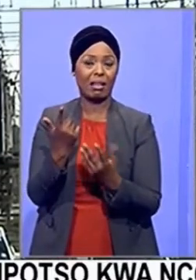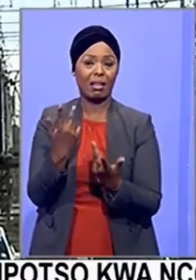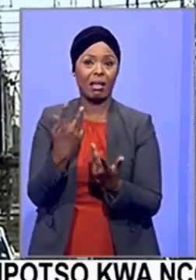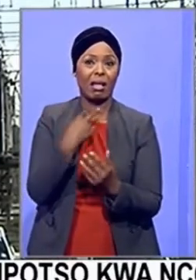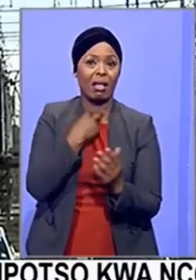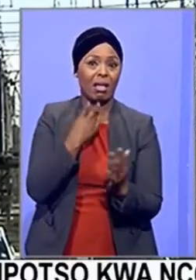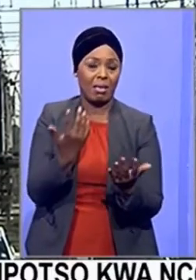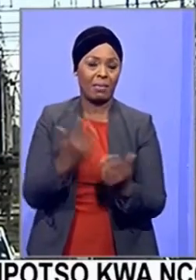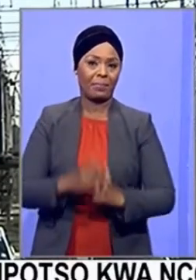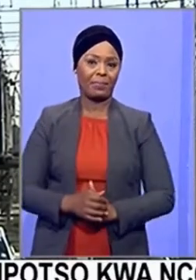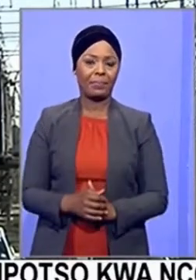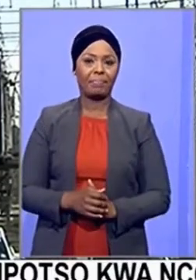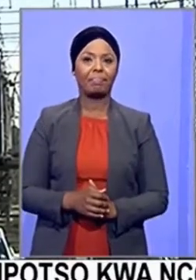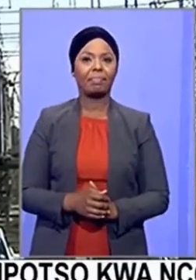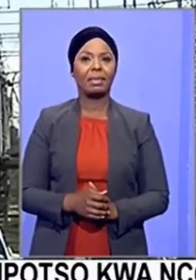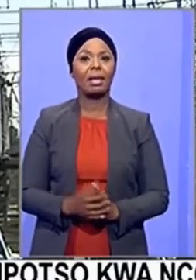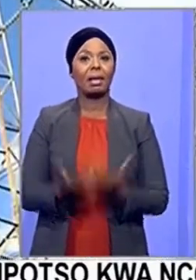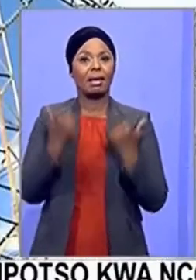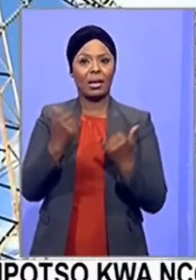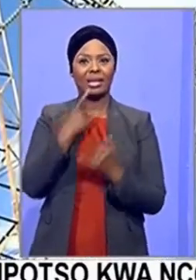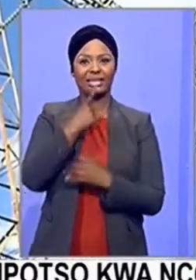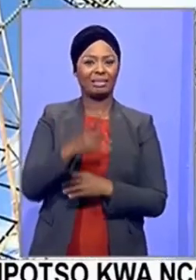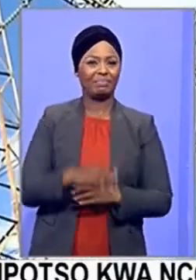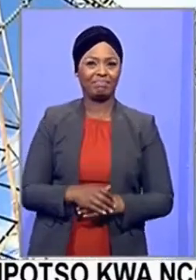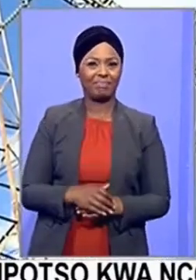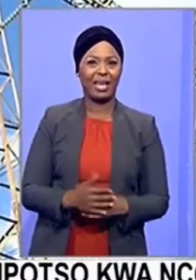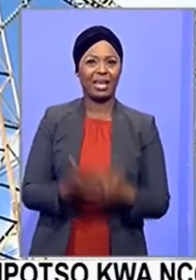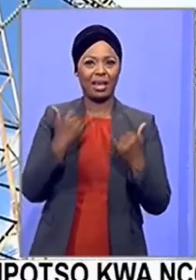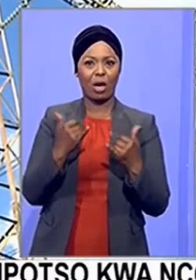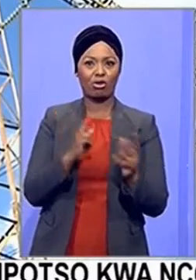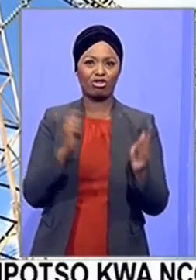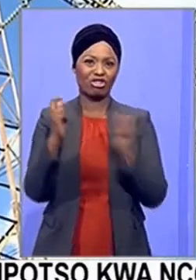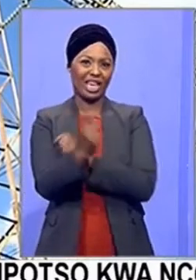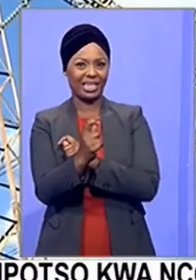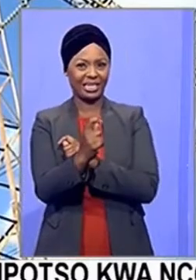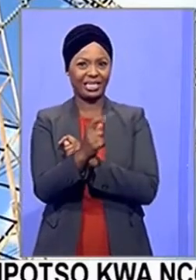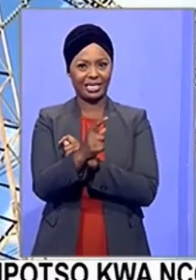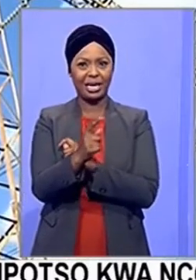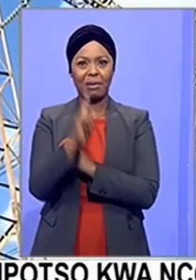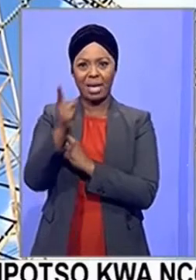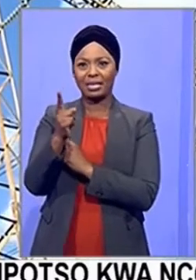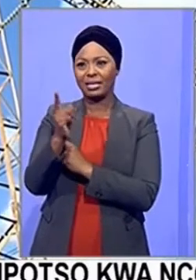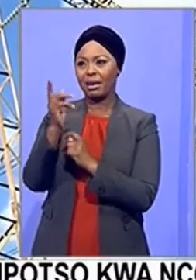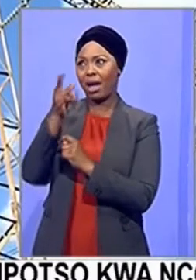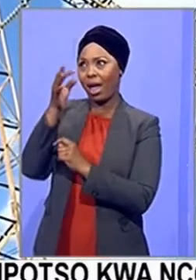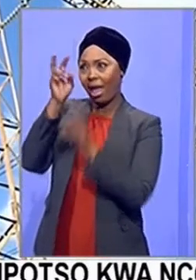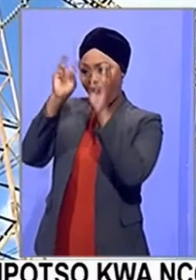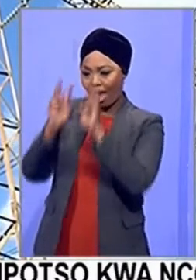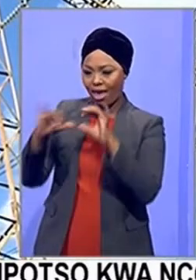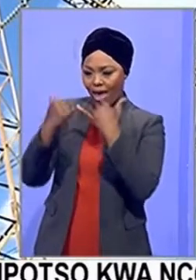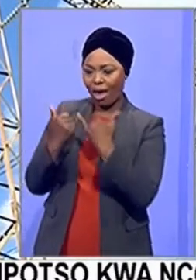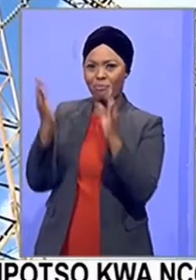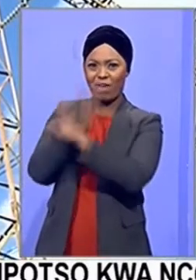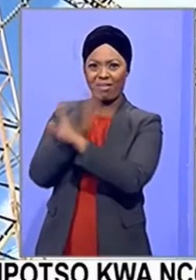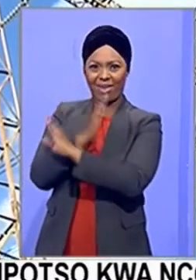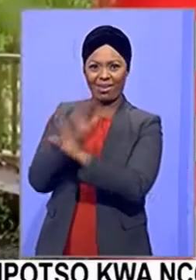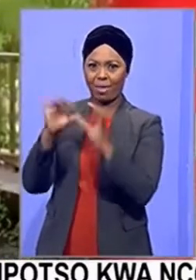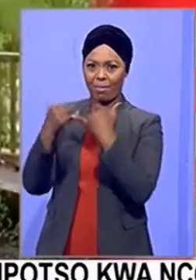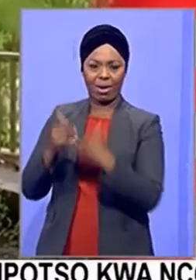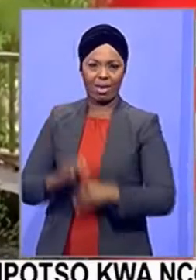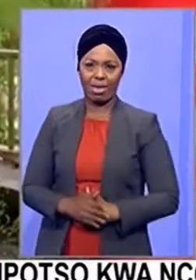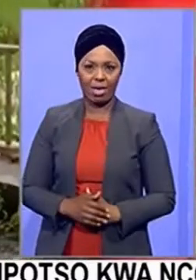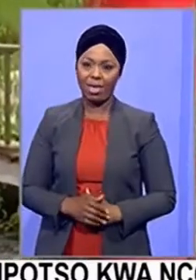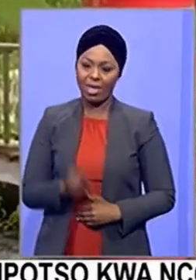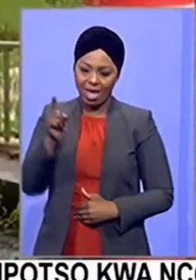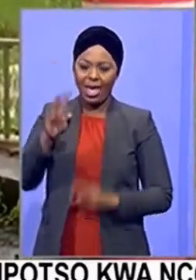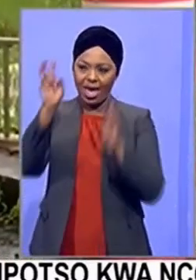bewa Eskom ka tlase ga lekala la private ke yona tharollo. O re tharollo ke go bona Eskom e šoma gabotse ka thelelo. Ge a